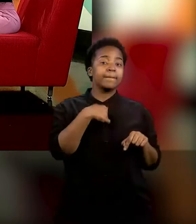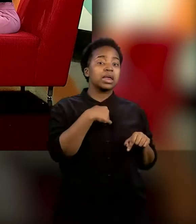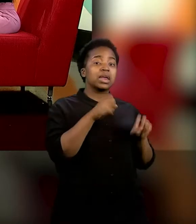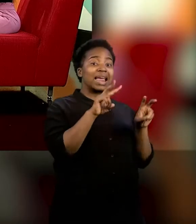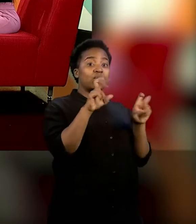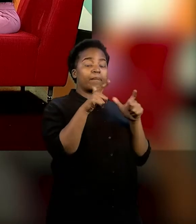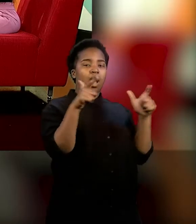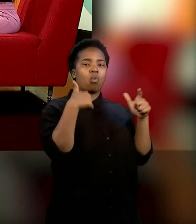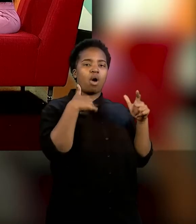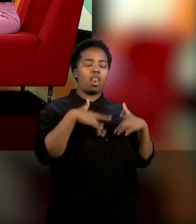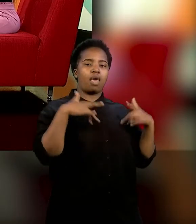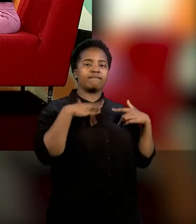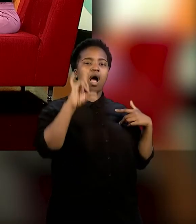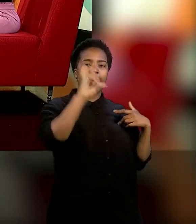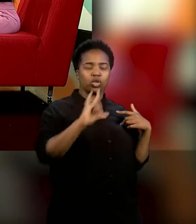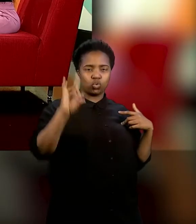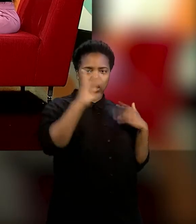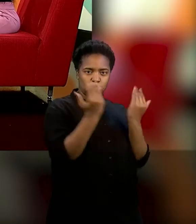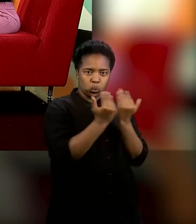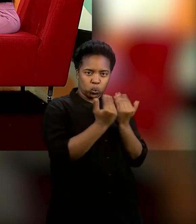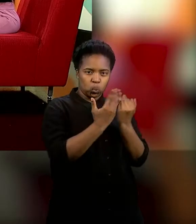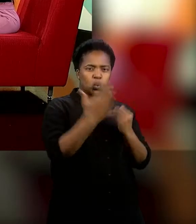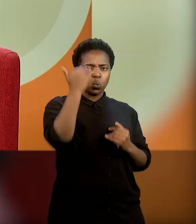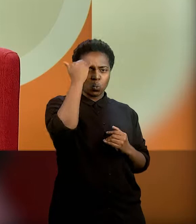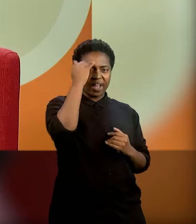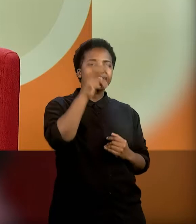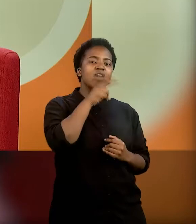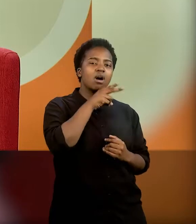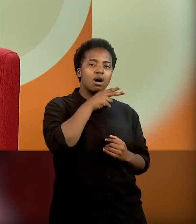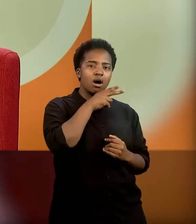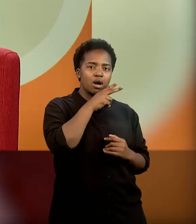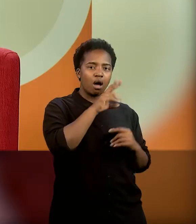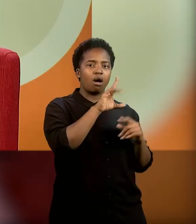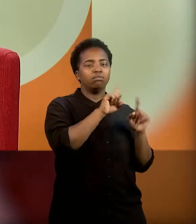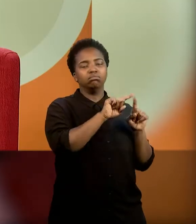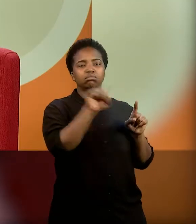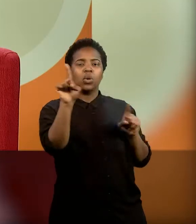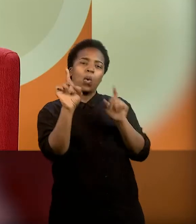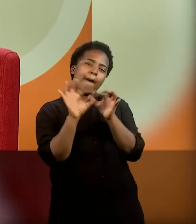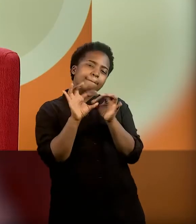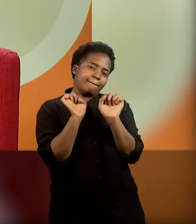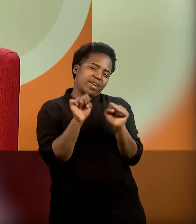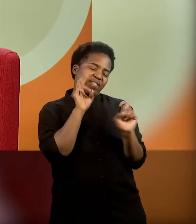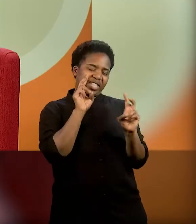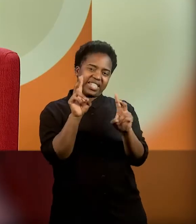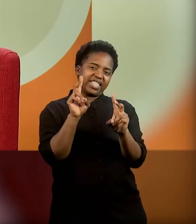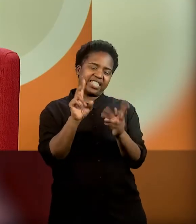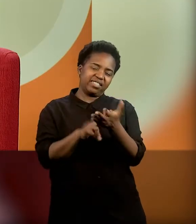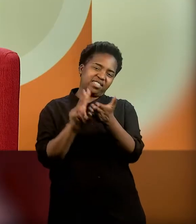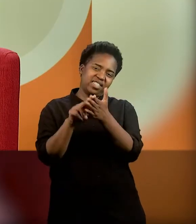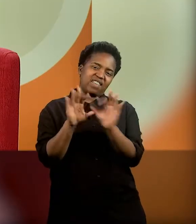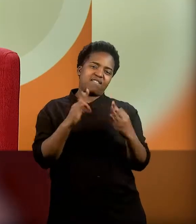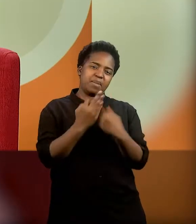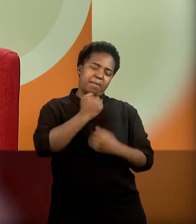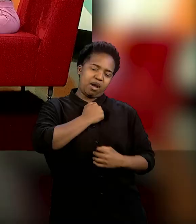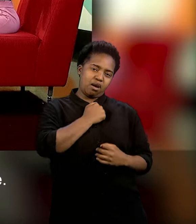So it wasn't much of an issue because I stayed Kohammanskral school, right? And I knew that on Fridays when school was about to close, then I'd be able to visit